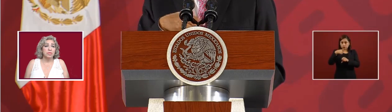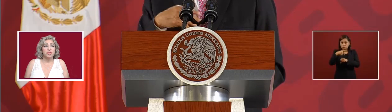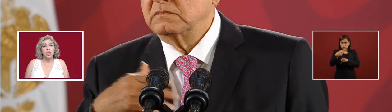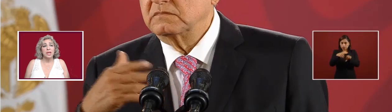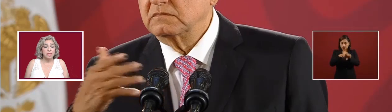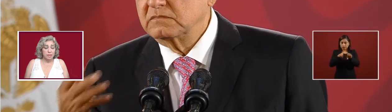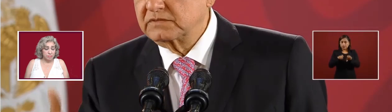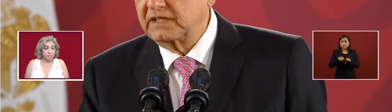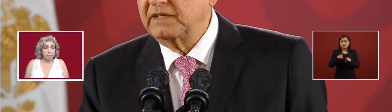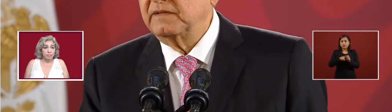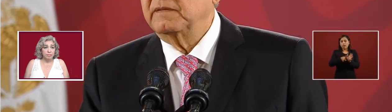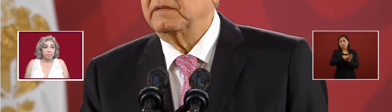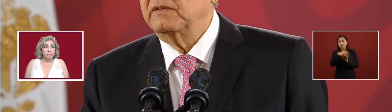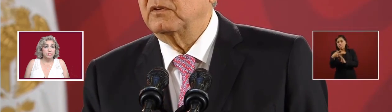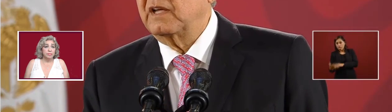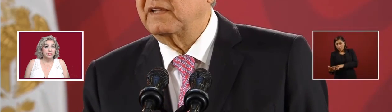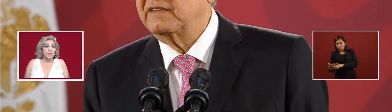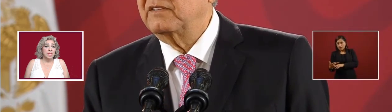truck.